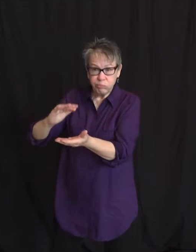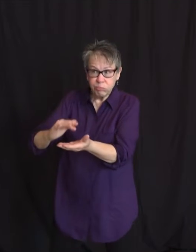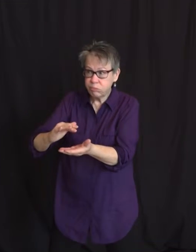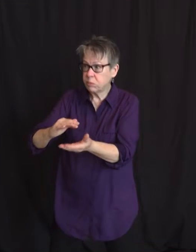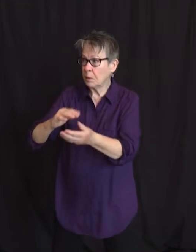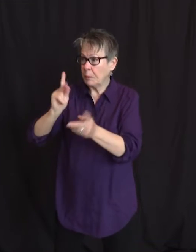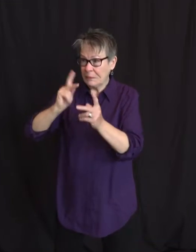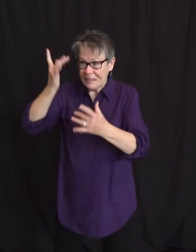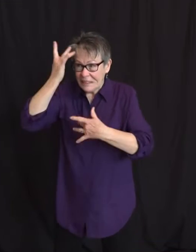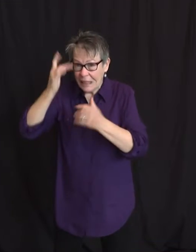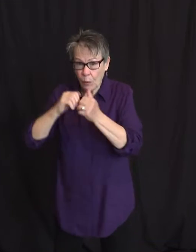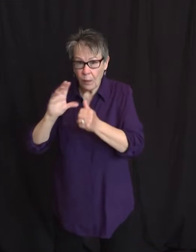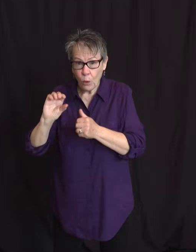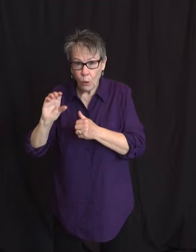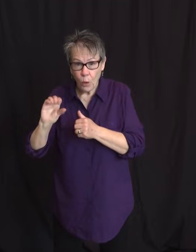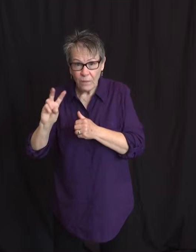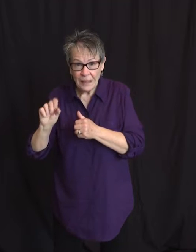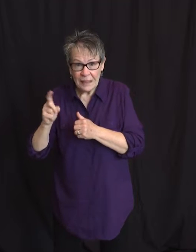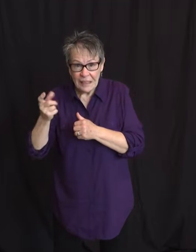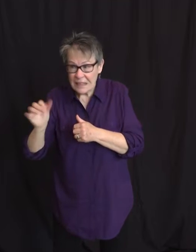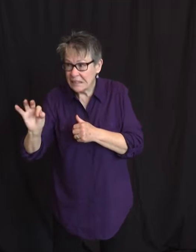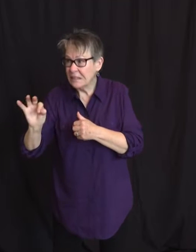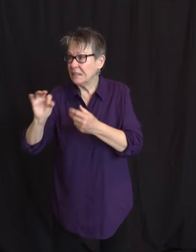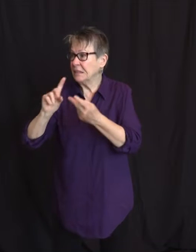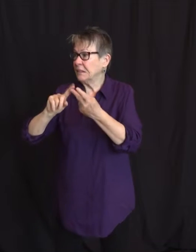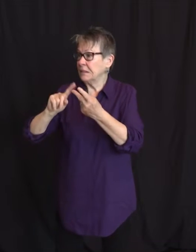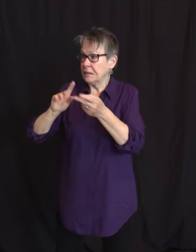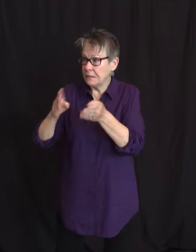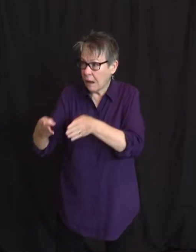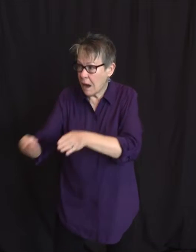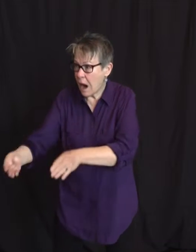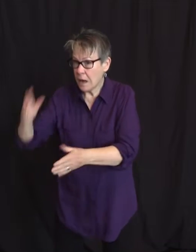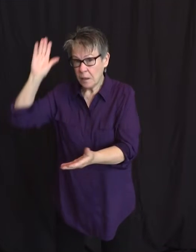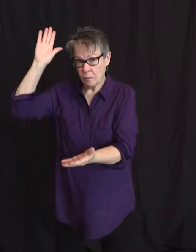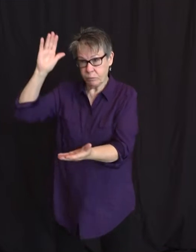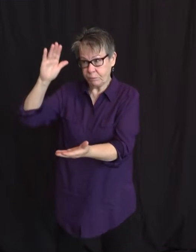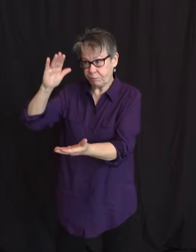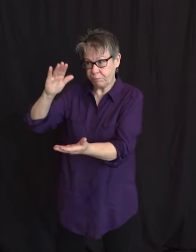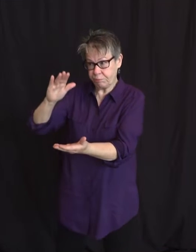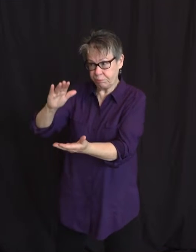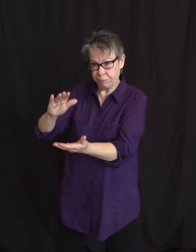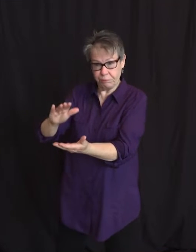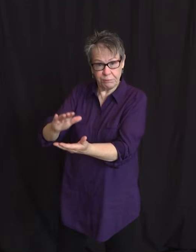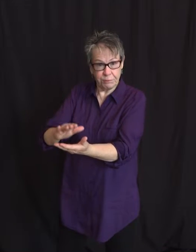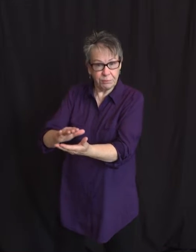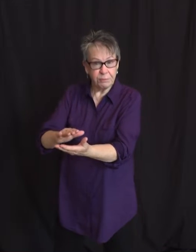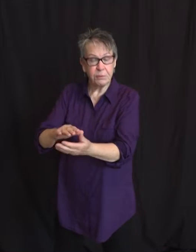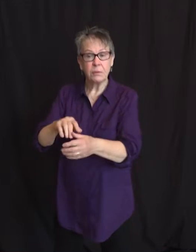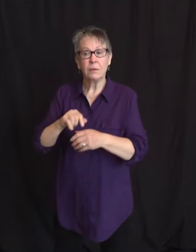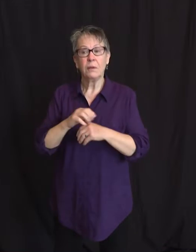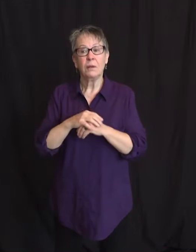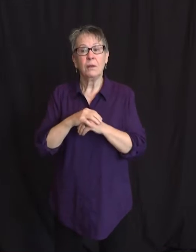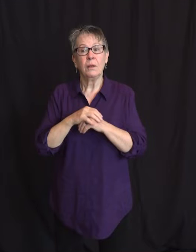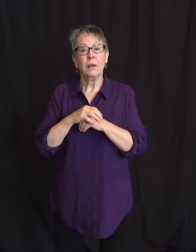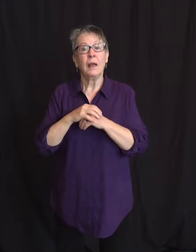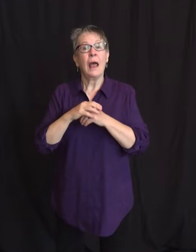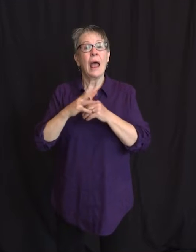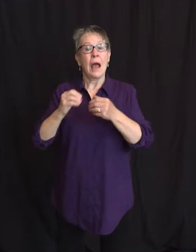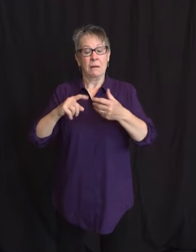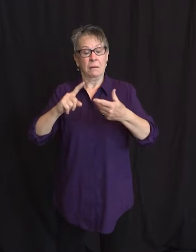disease. 2, expanding testing capacity and speeding up the return of results.